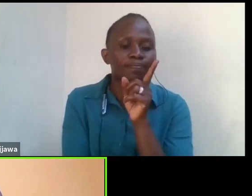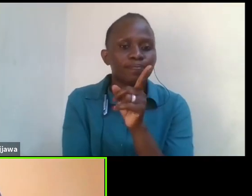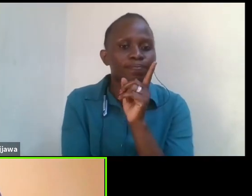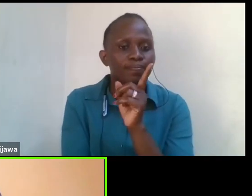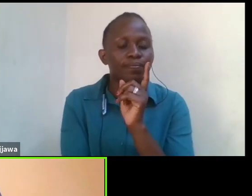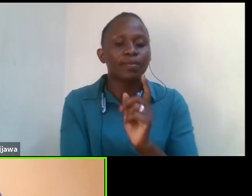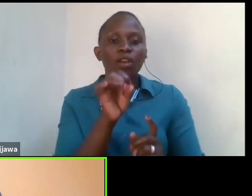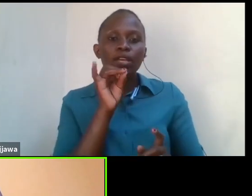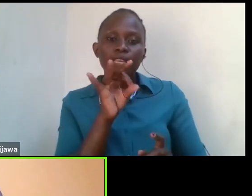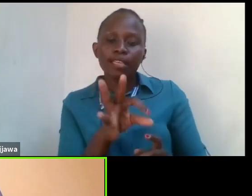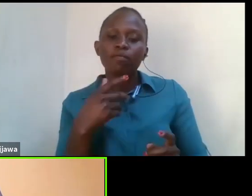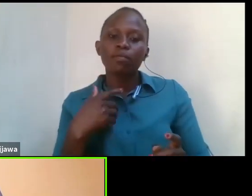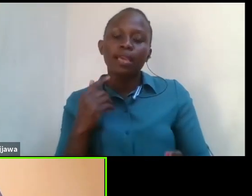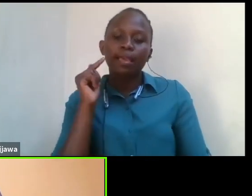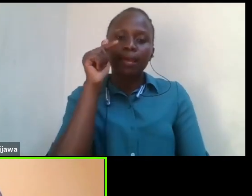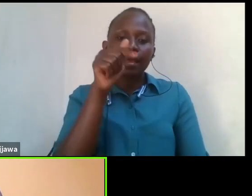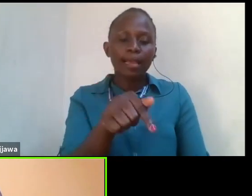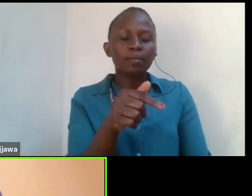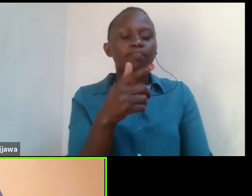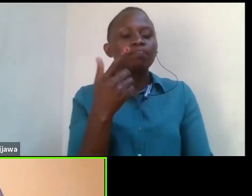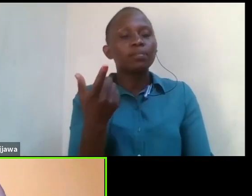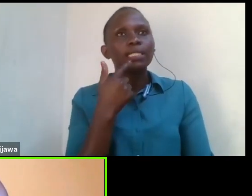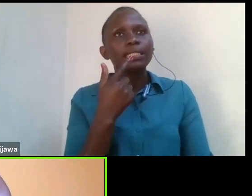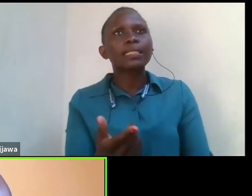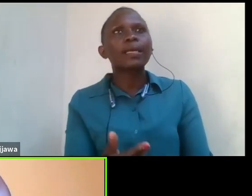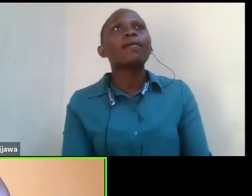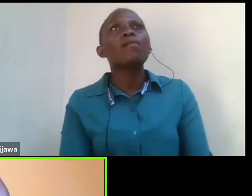come and I say that